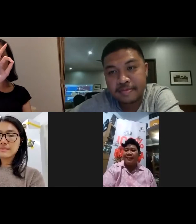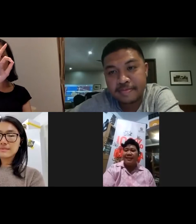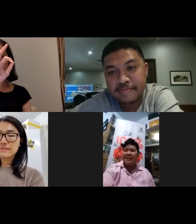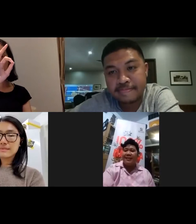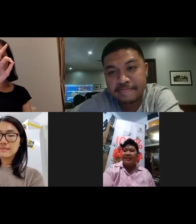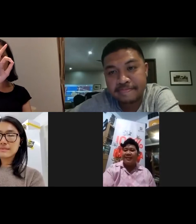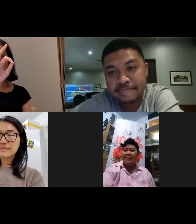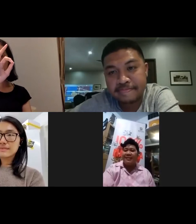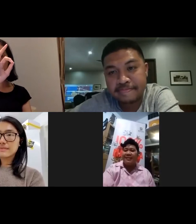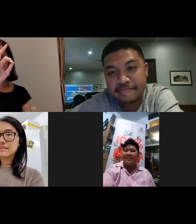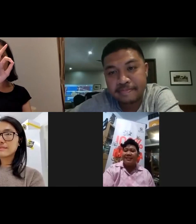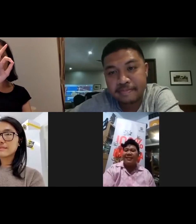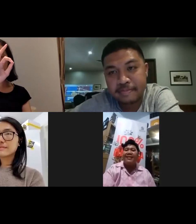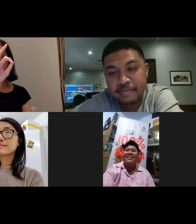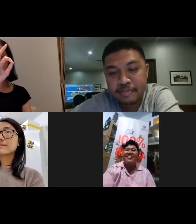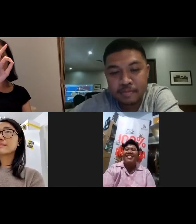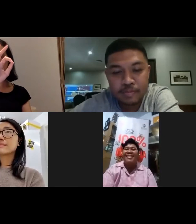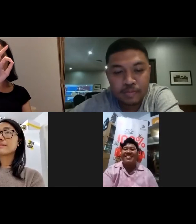Ini bentar.